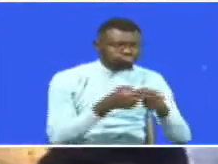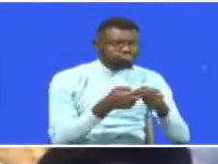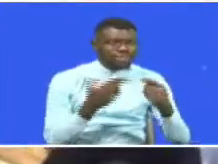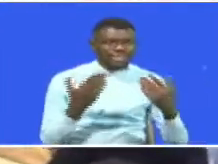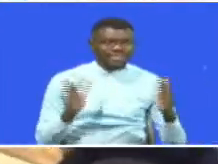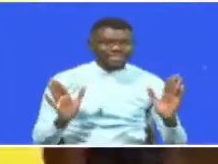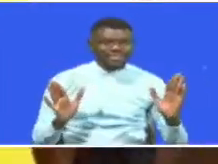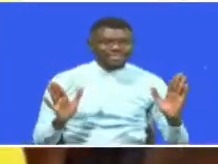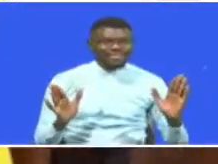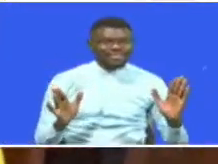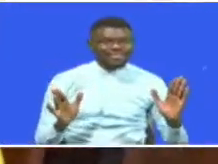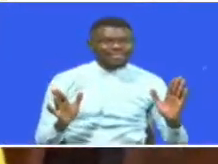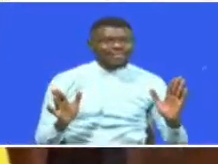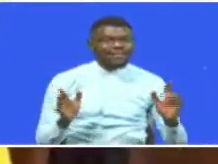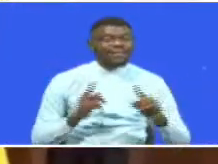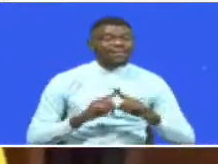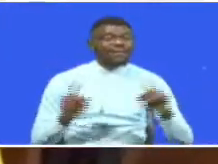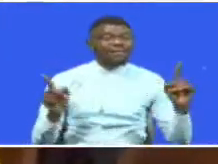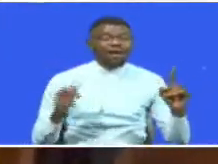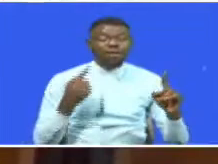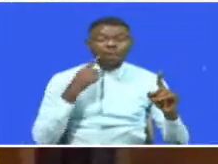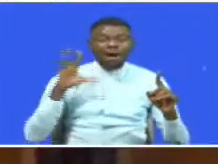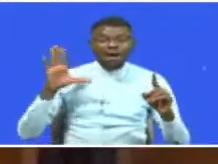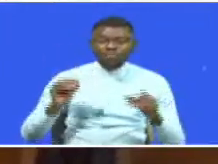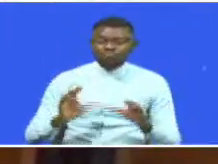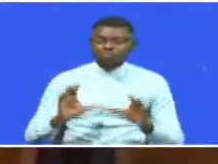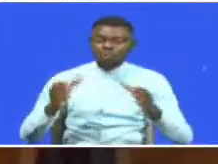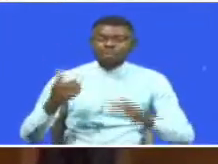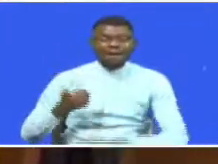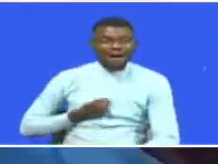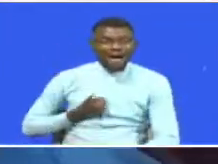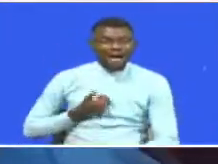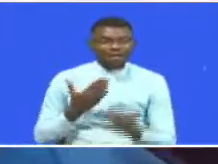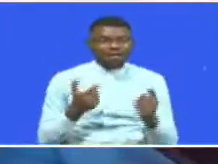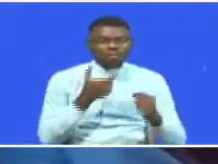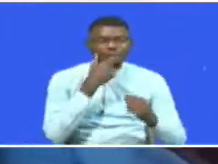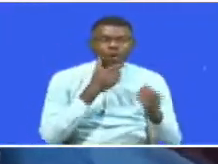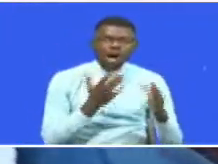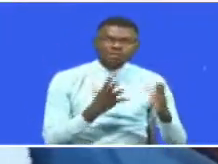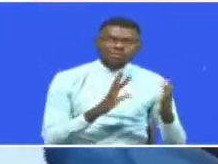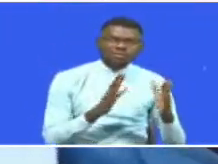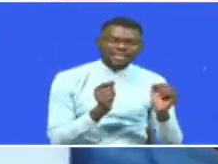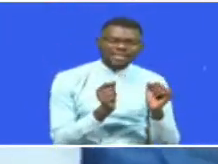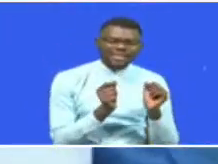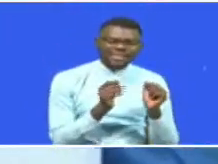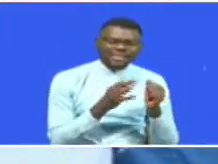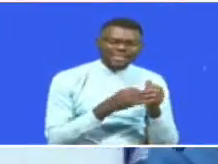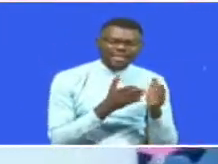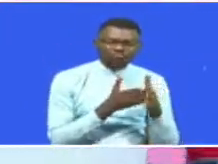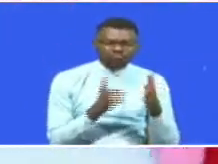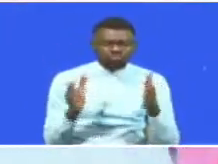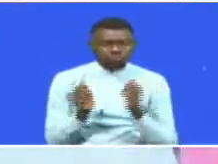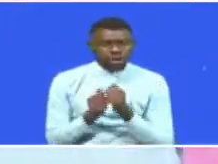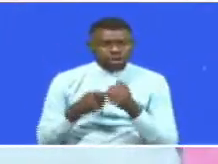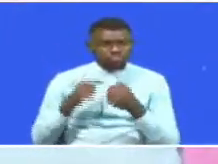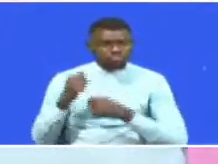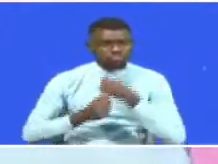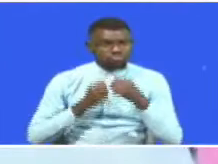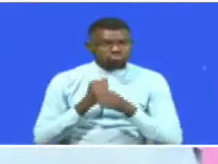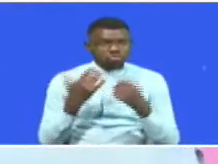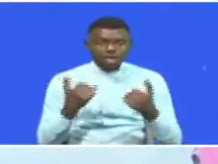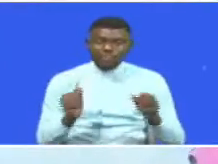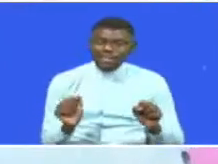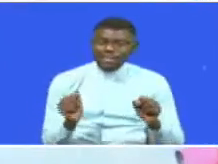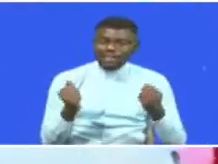genital mutilation. The 150 girls, aged between 8 and 16 years, are now safe and